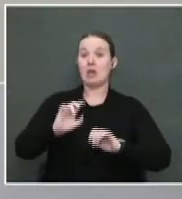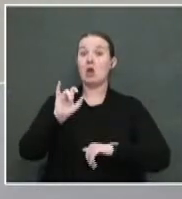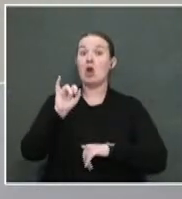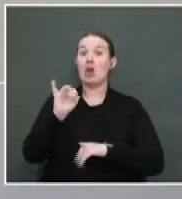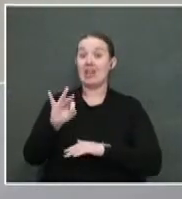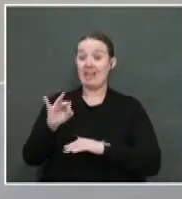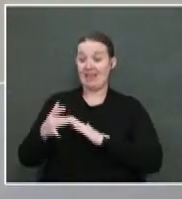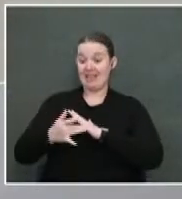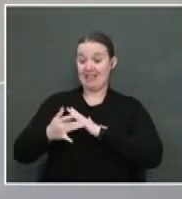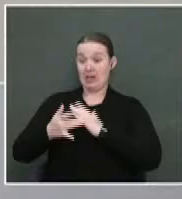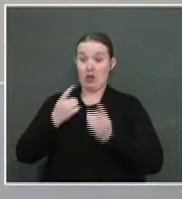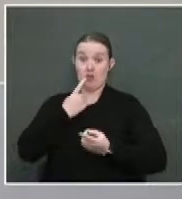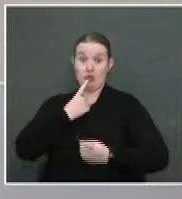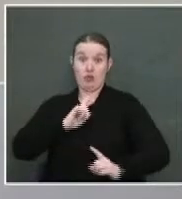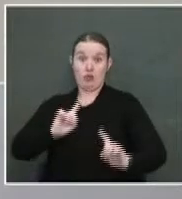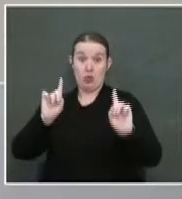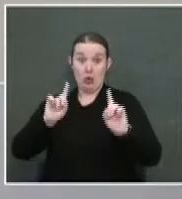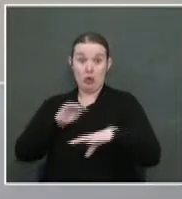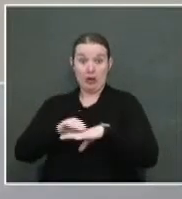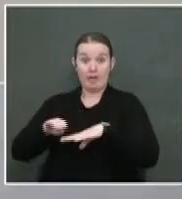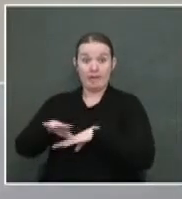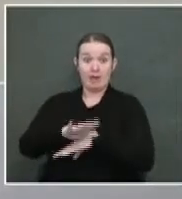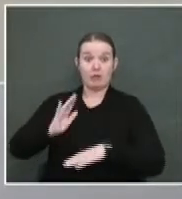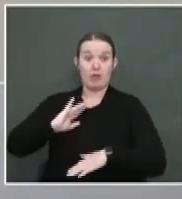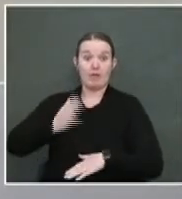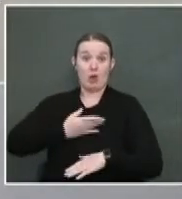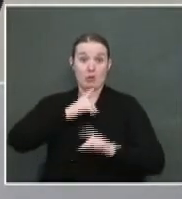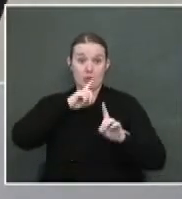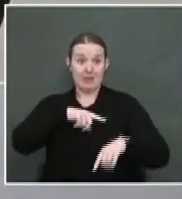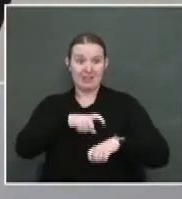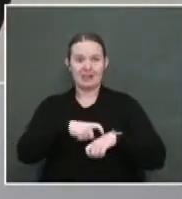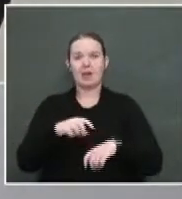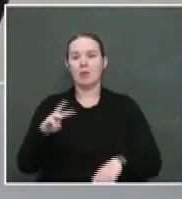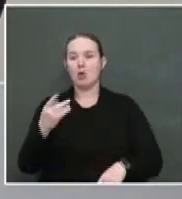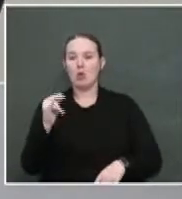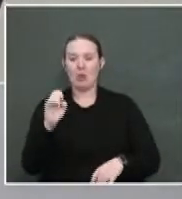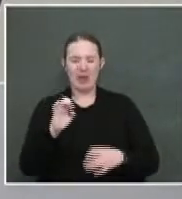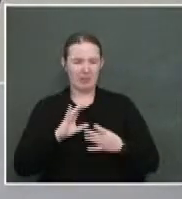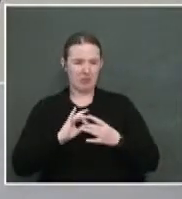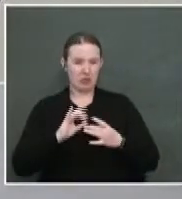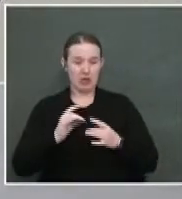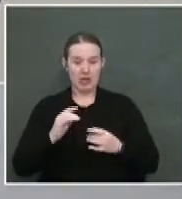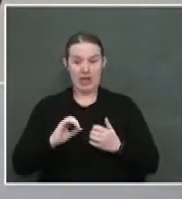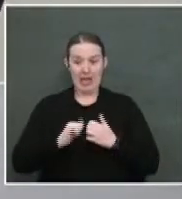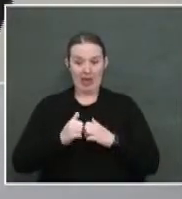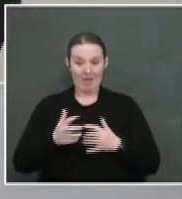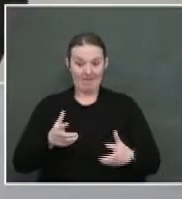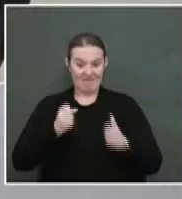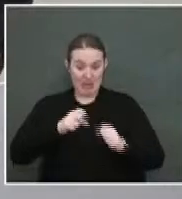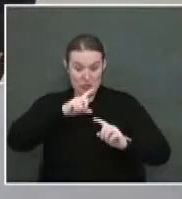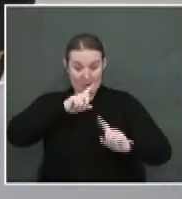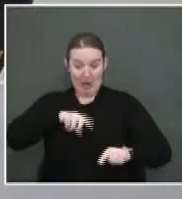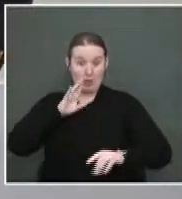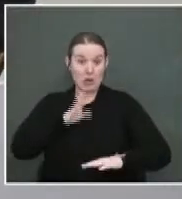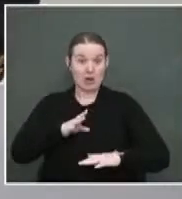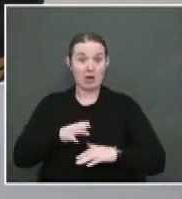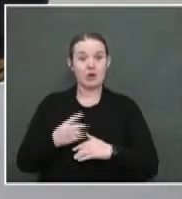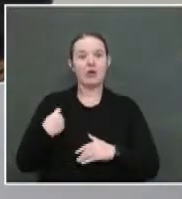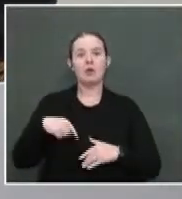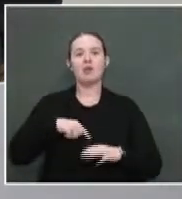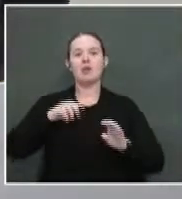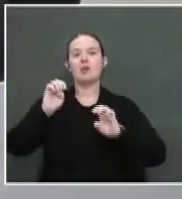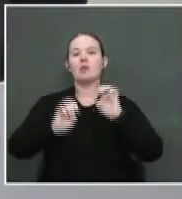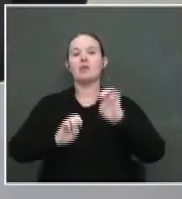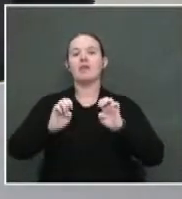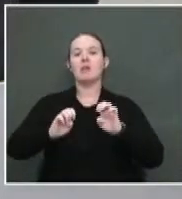of the technology and its effects on our response times. Like Councilman White mentioned, how fast will we respond? We're going to be evaluating this